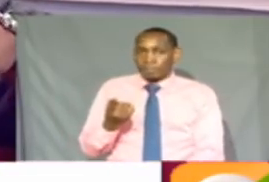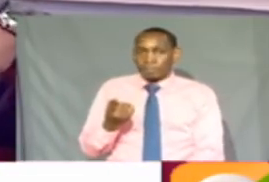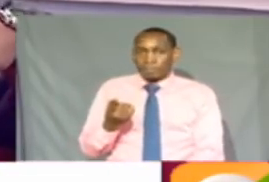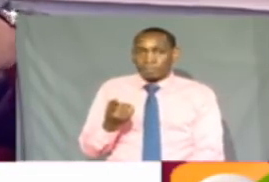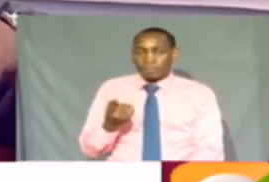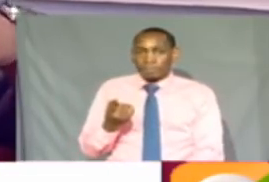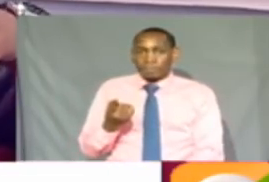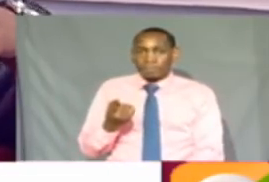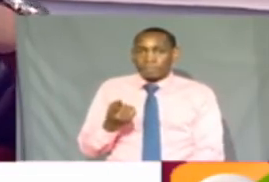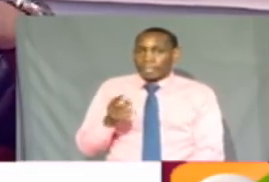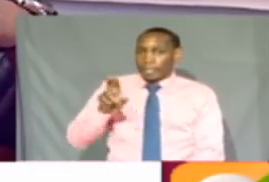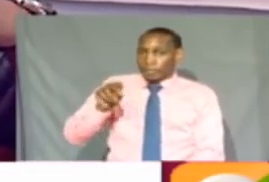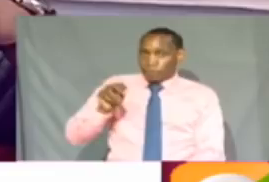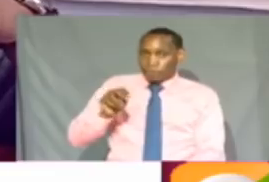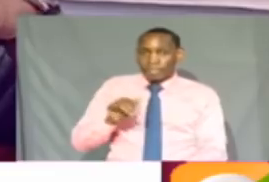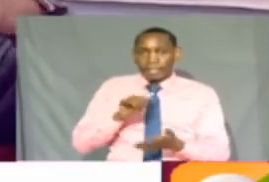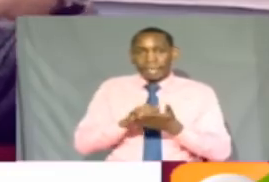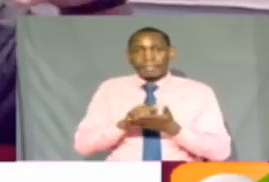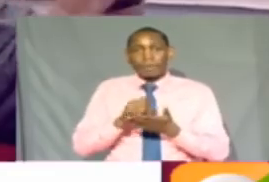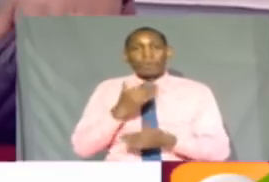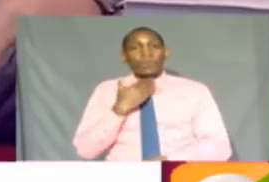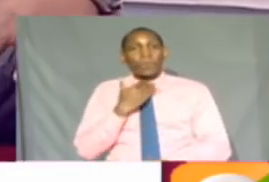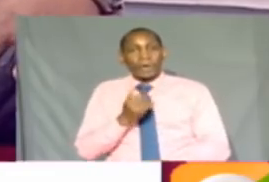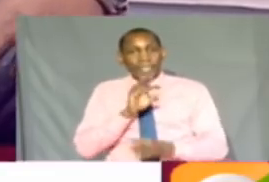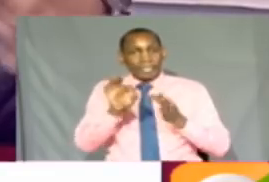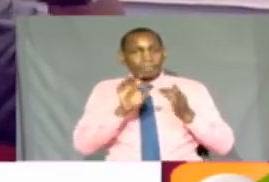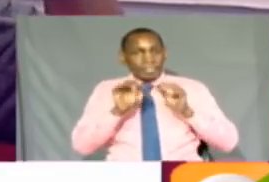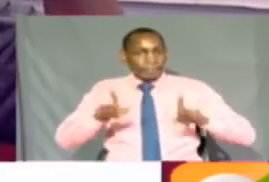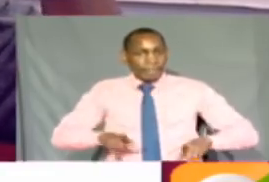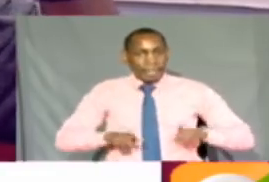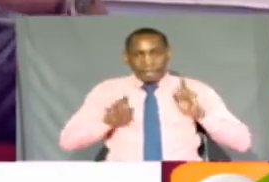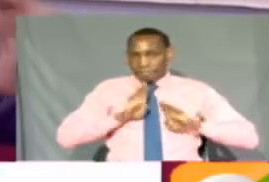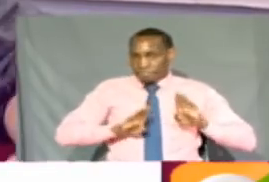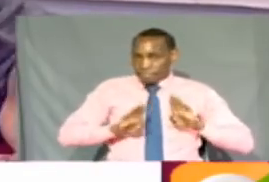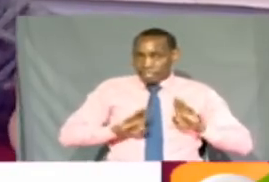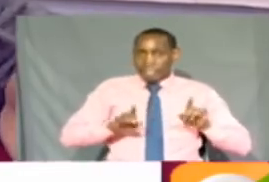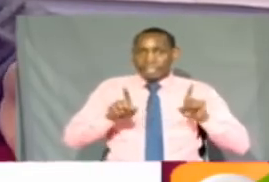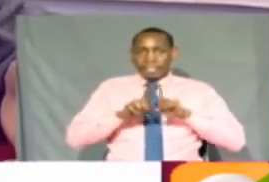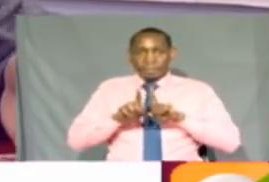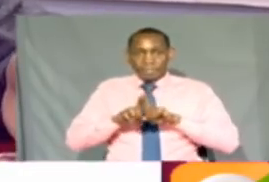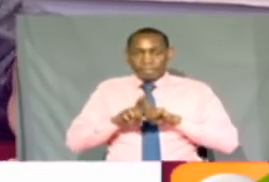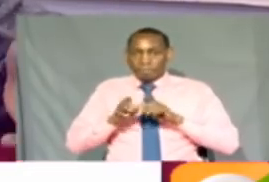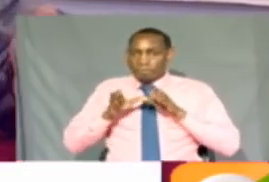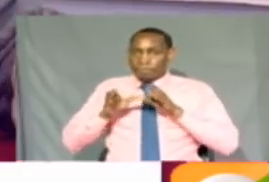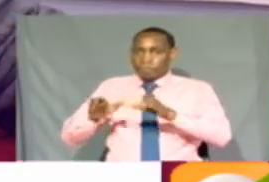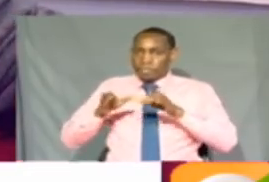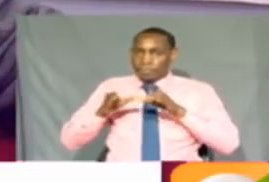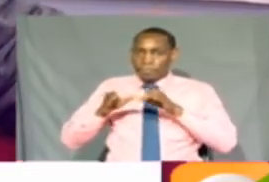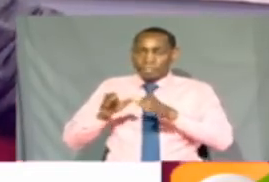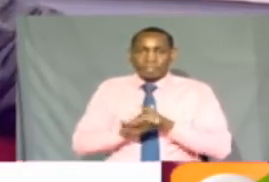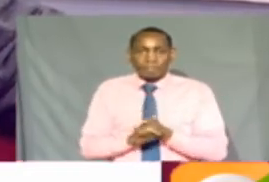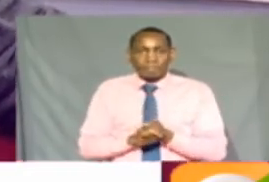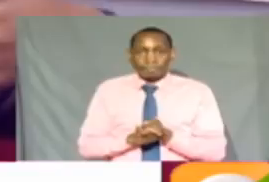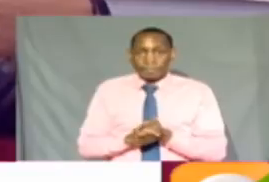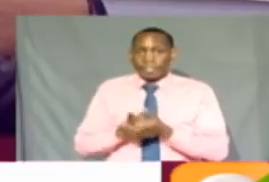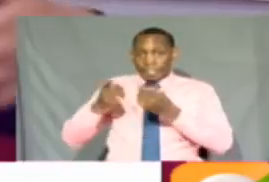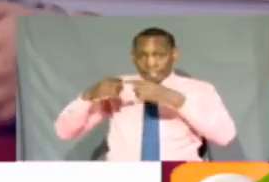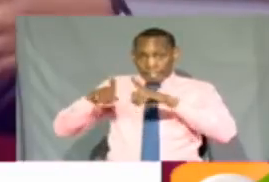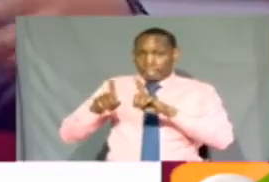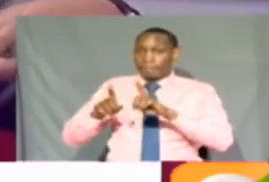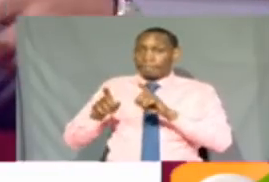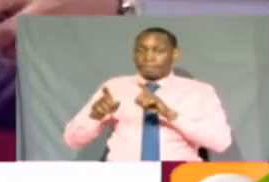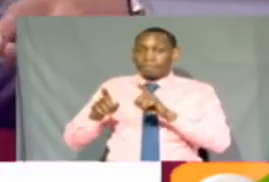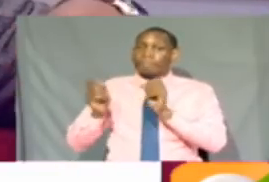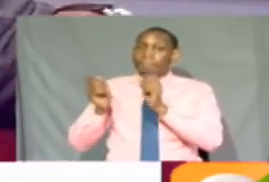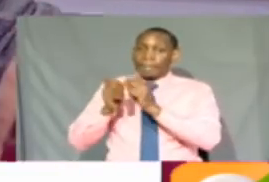men, once you're told no, or I only want a certain kind of lifestyle, and you still keep on pushing, you're going to get yourself hurt. Mm-hmm.